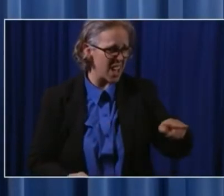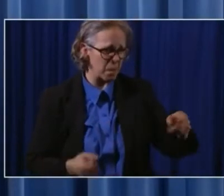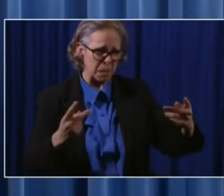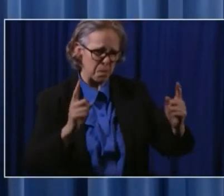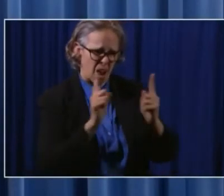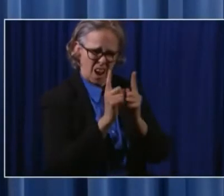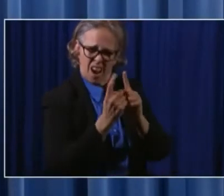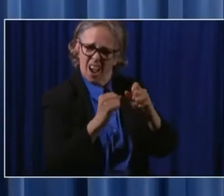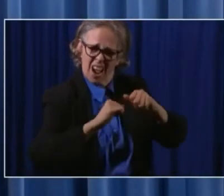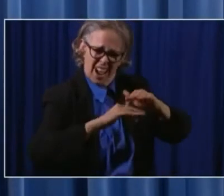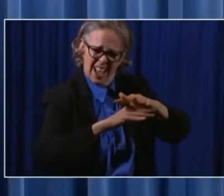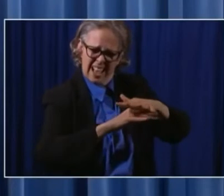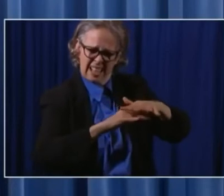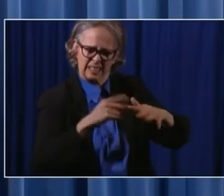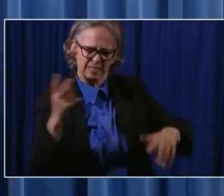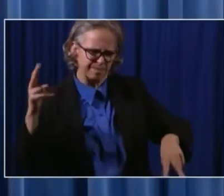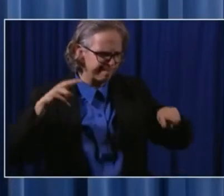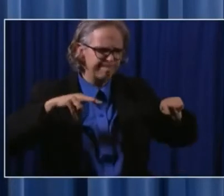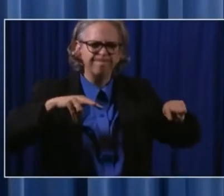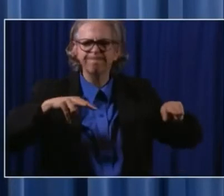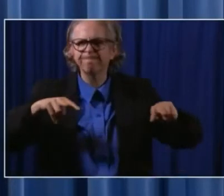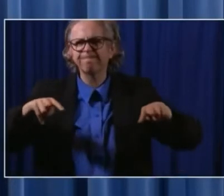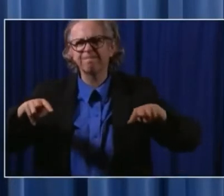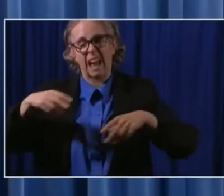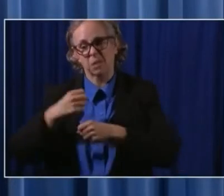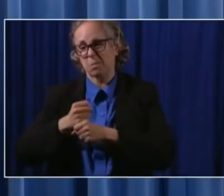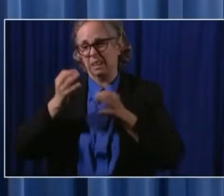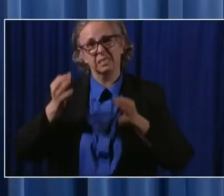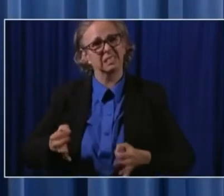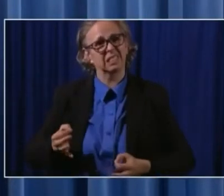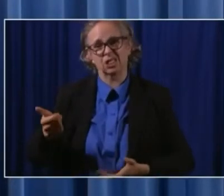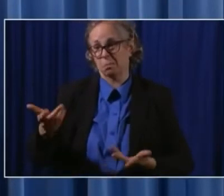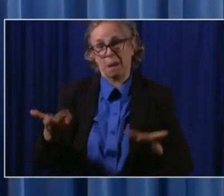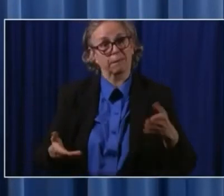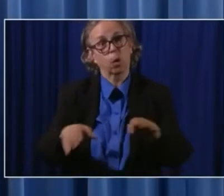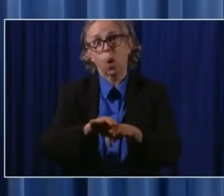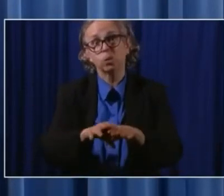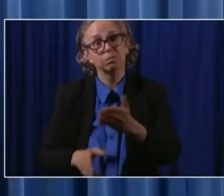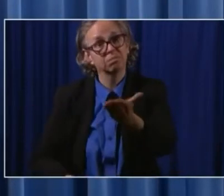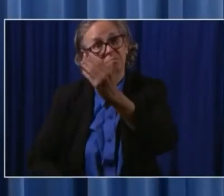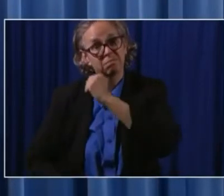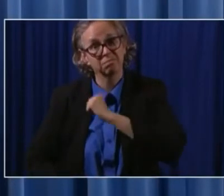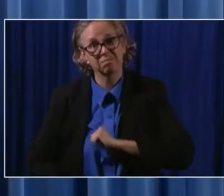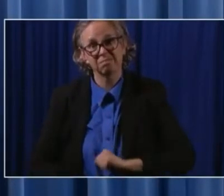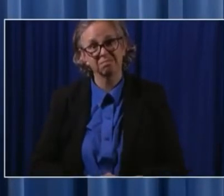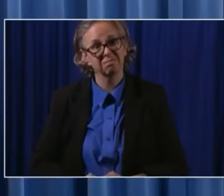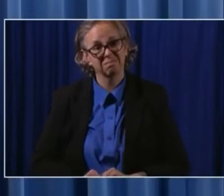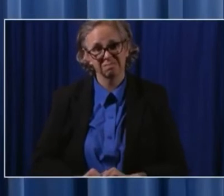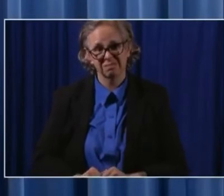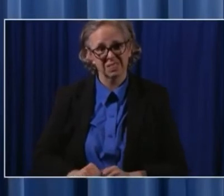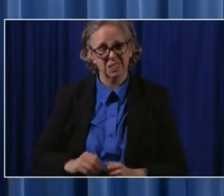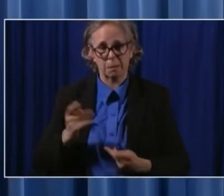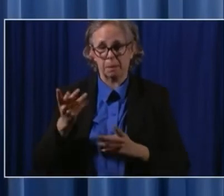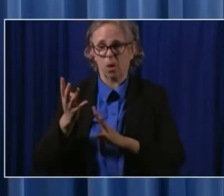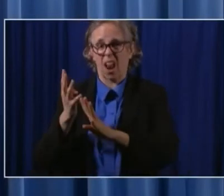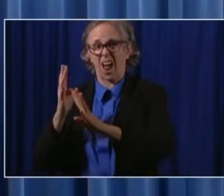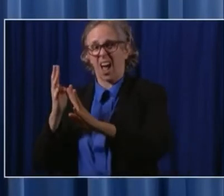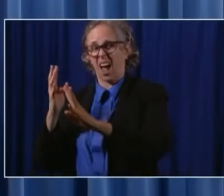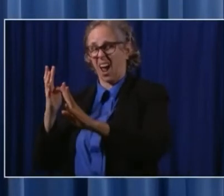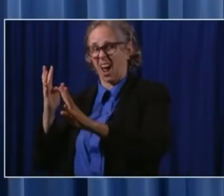have to simply shut the doors and not let more people in. So again, this is something between the local